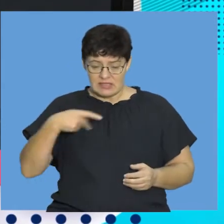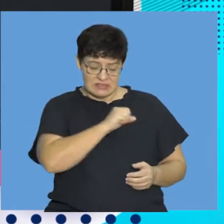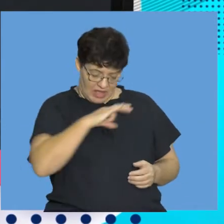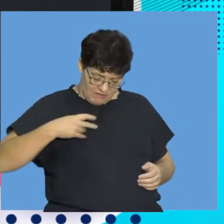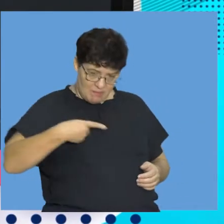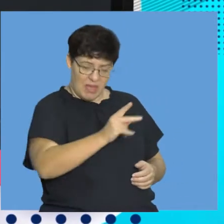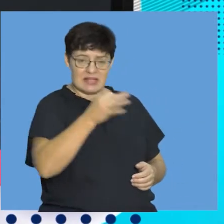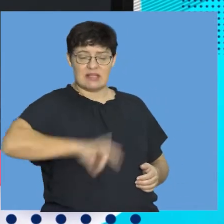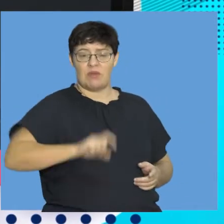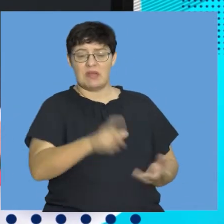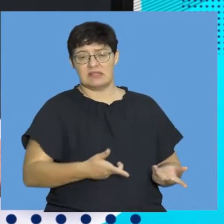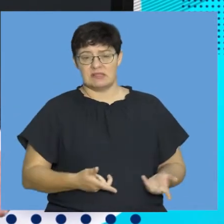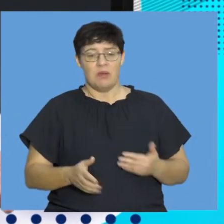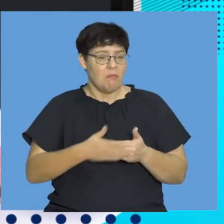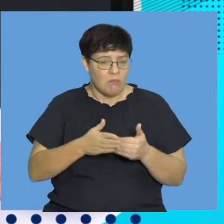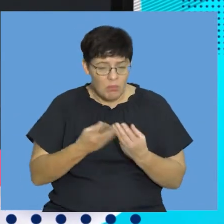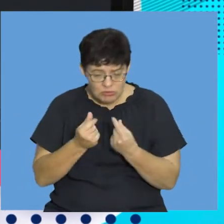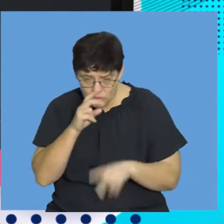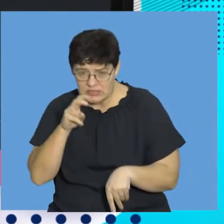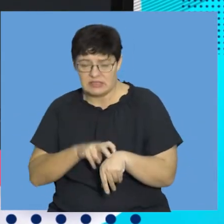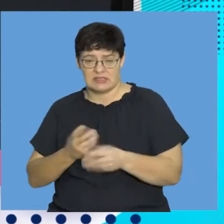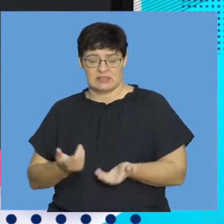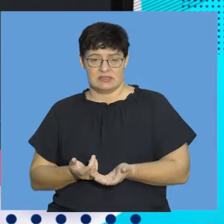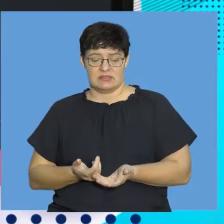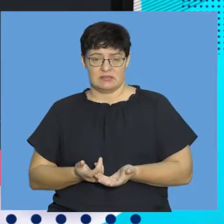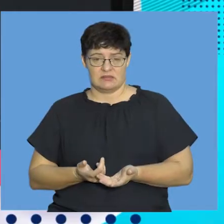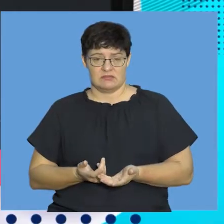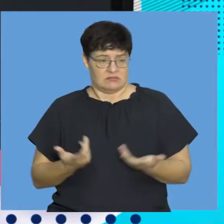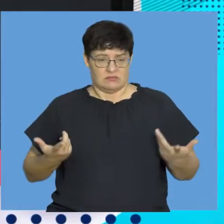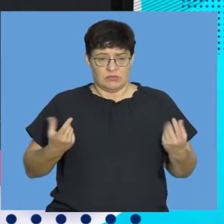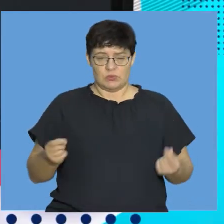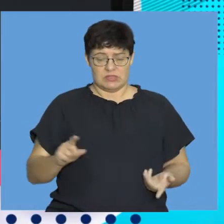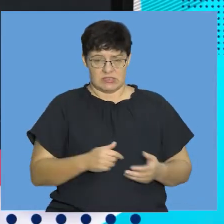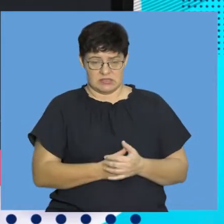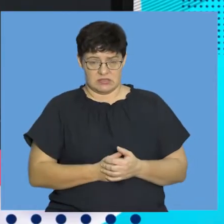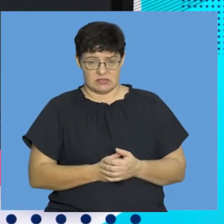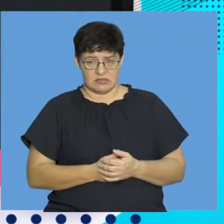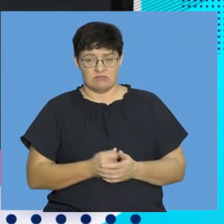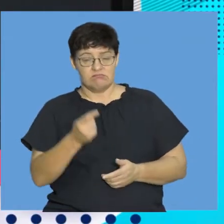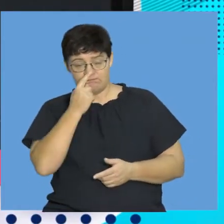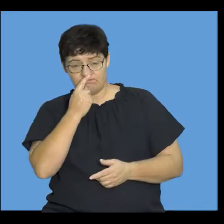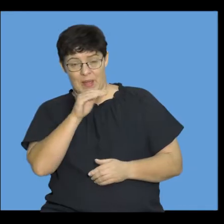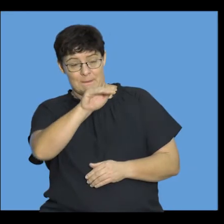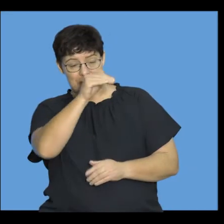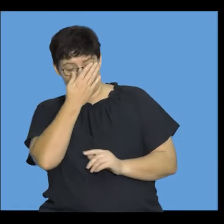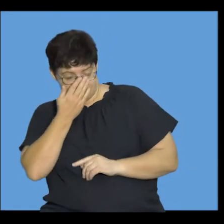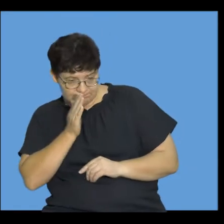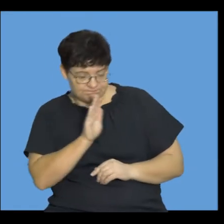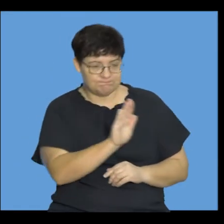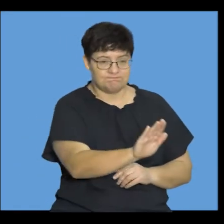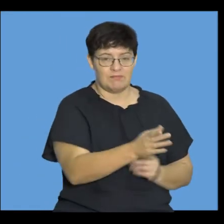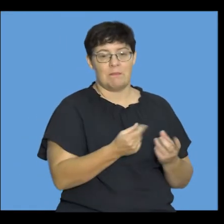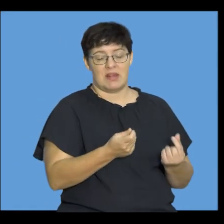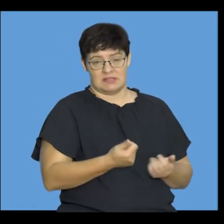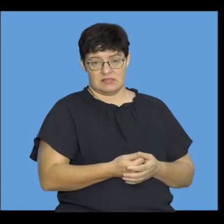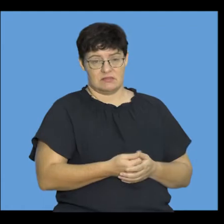on. She needs to pay the wages. She needs more material. Now what does she do? She has